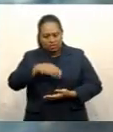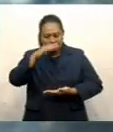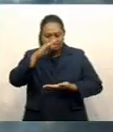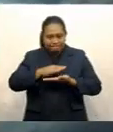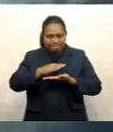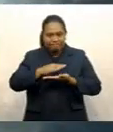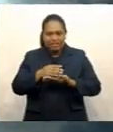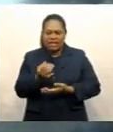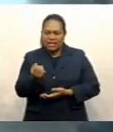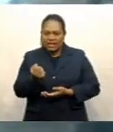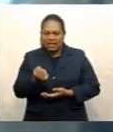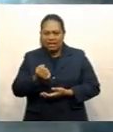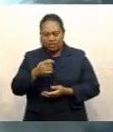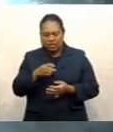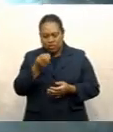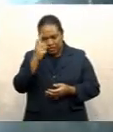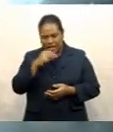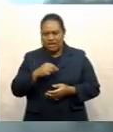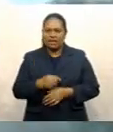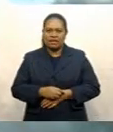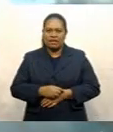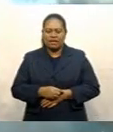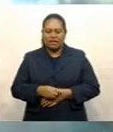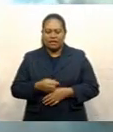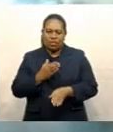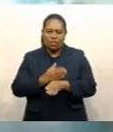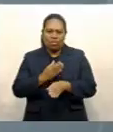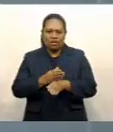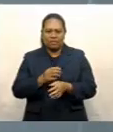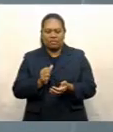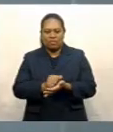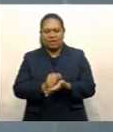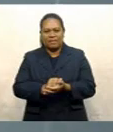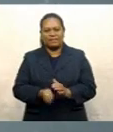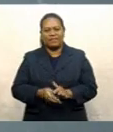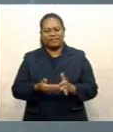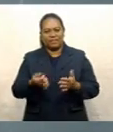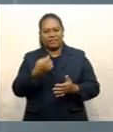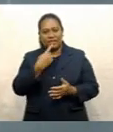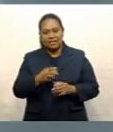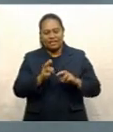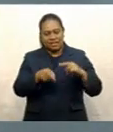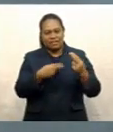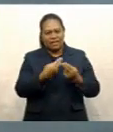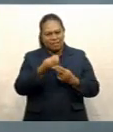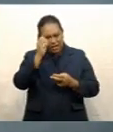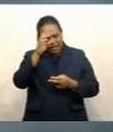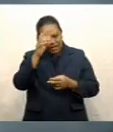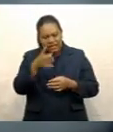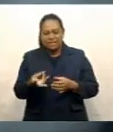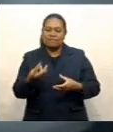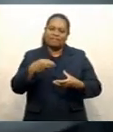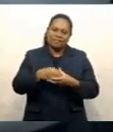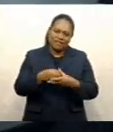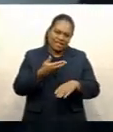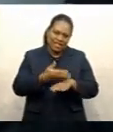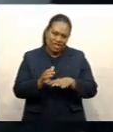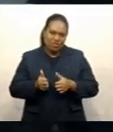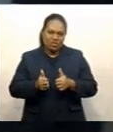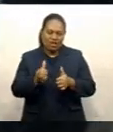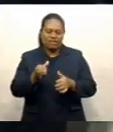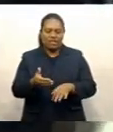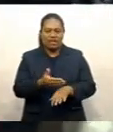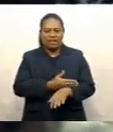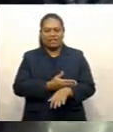income to what they can cope with. The managing director says they are planning to further expand their taxi family and recruit new drivers after the